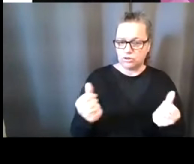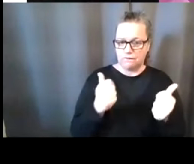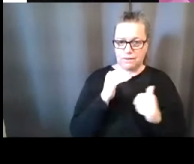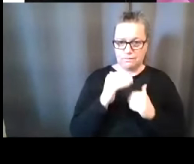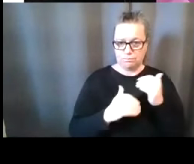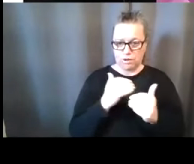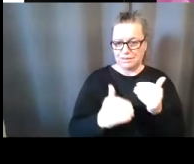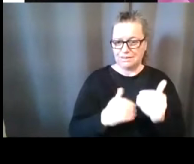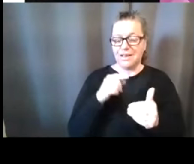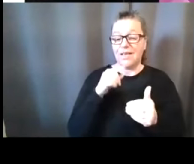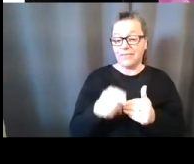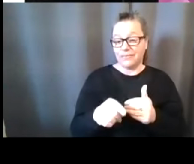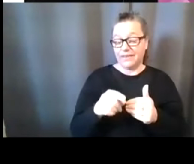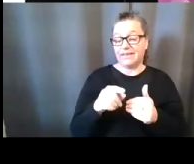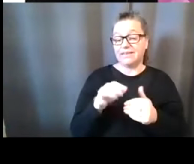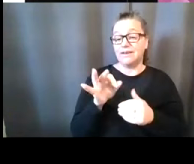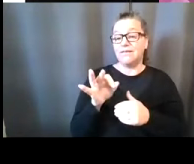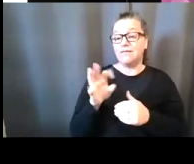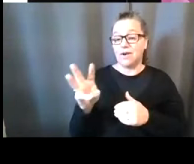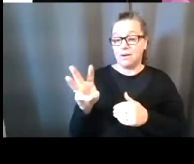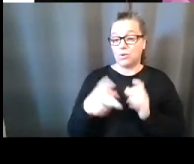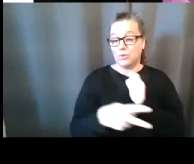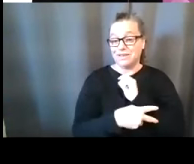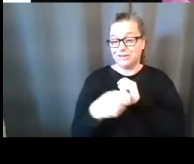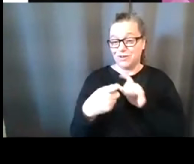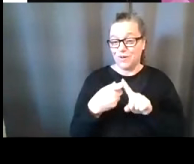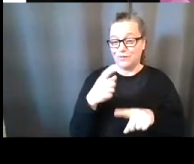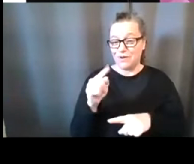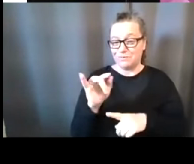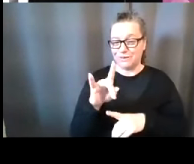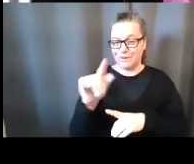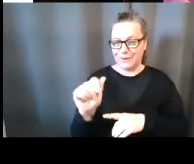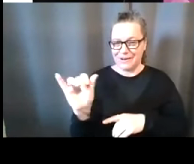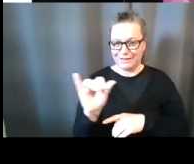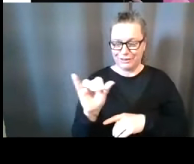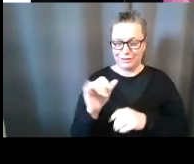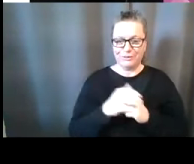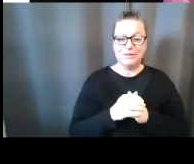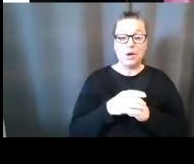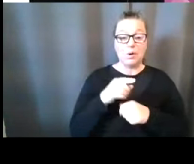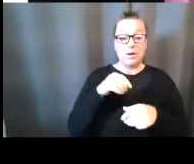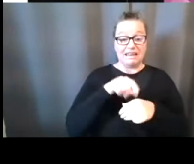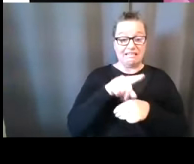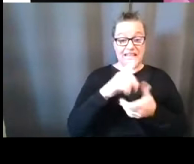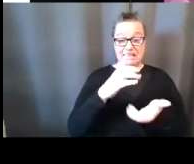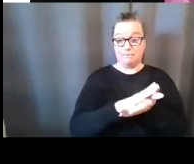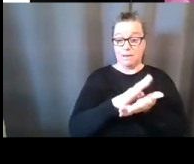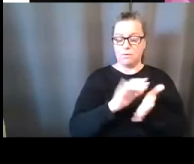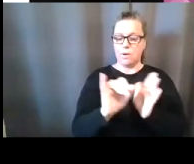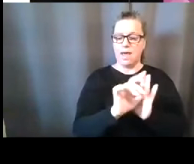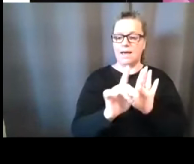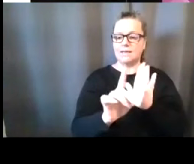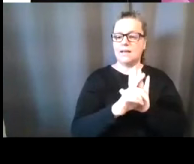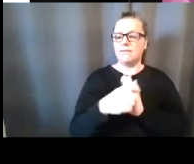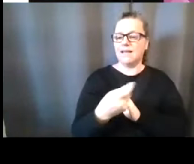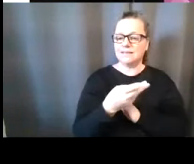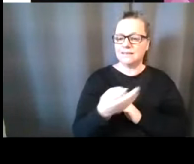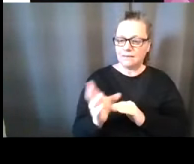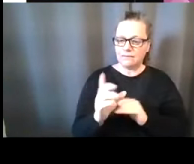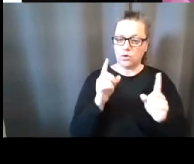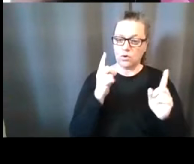we've also stolen shamelessly from Toyota. So in this A3, we identify several goals, identifying gaps in